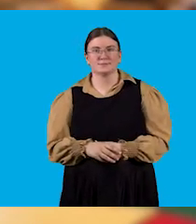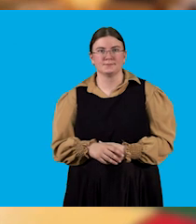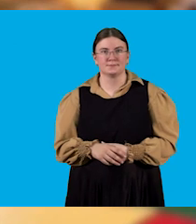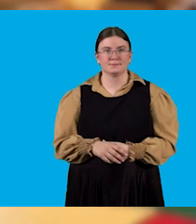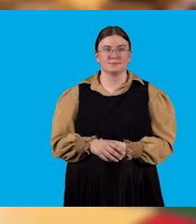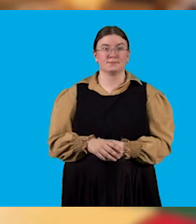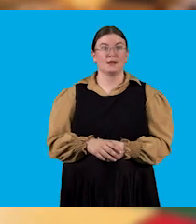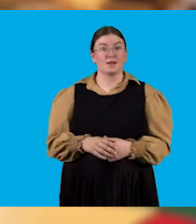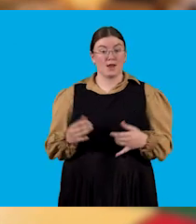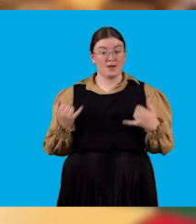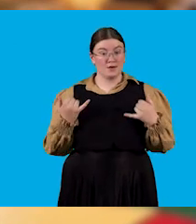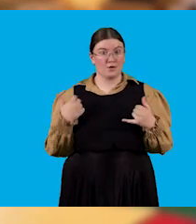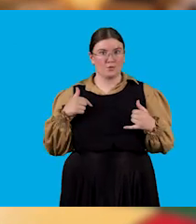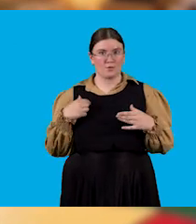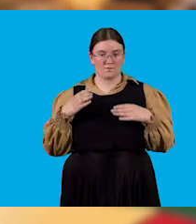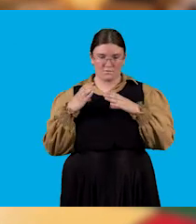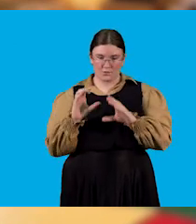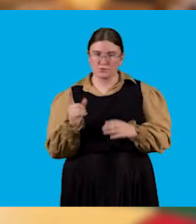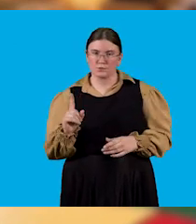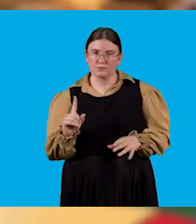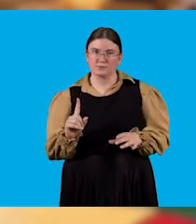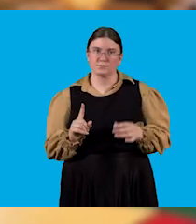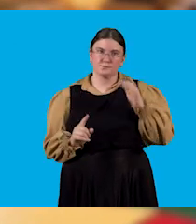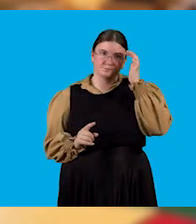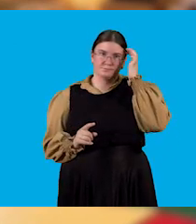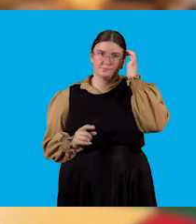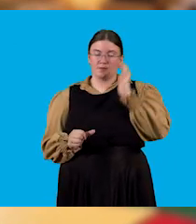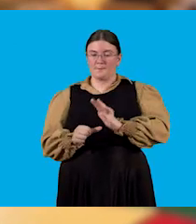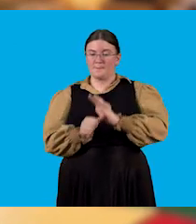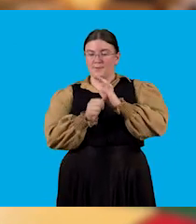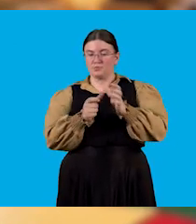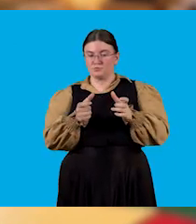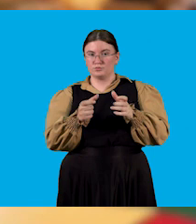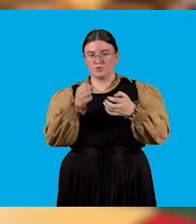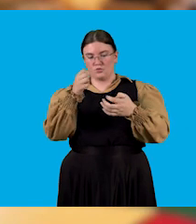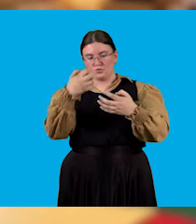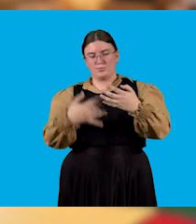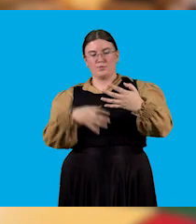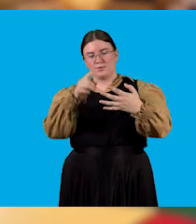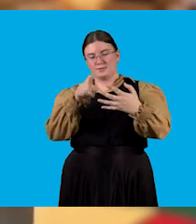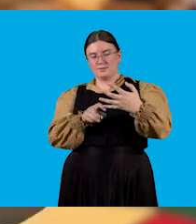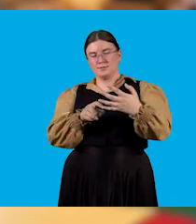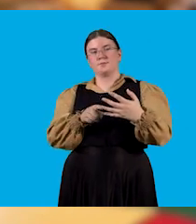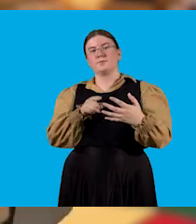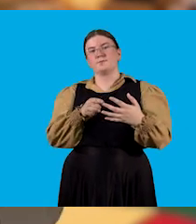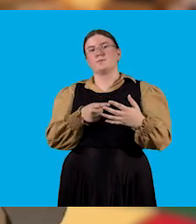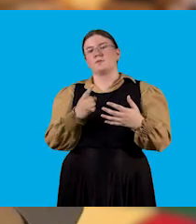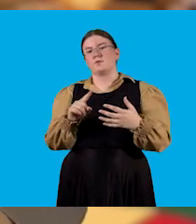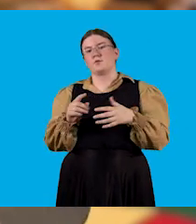In this part of the lesson, we will be looking at the main components that are related to the nervous system.